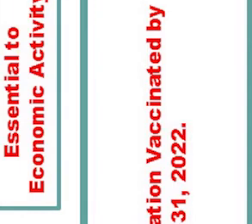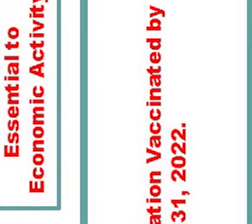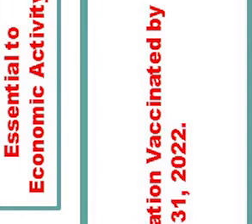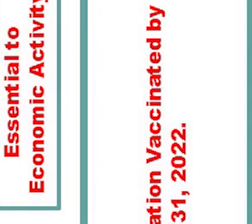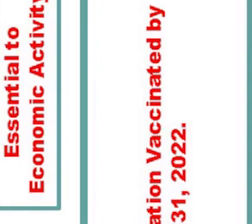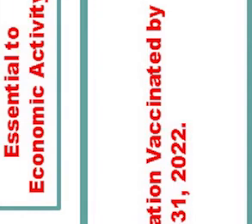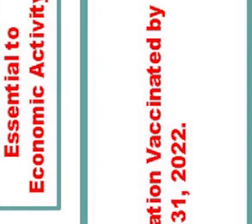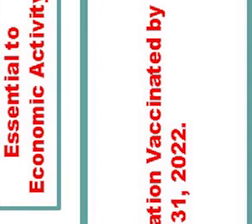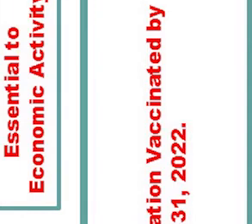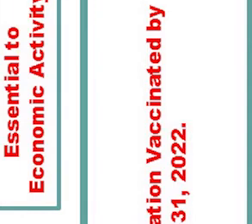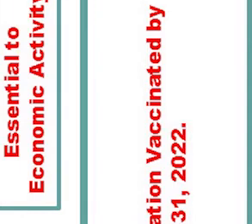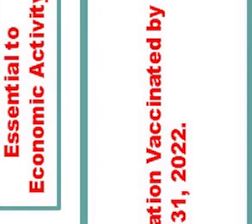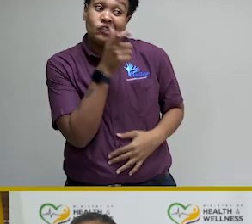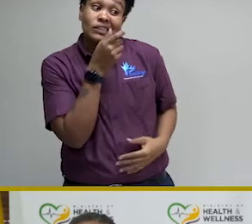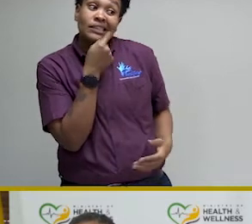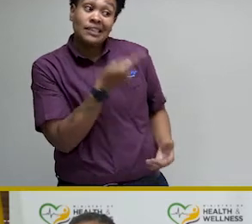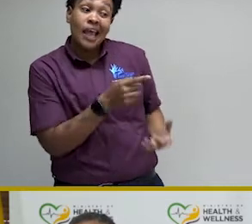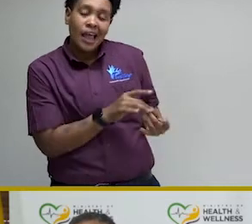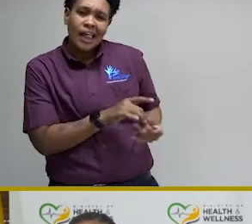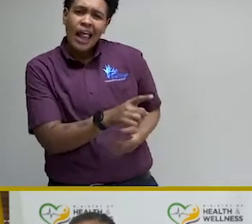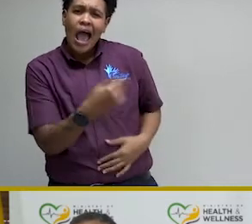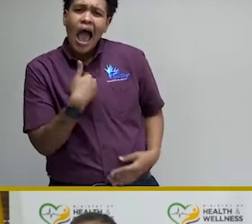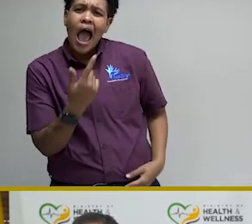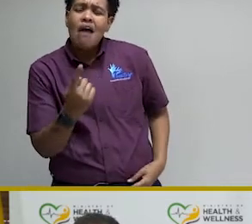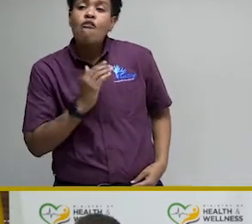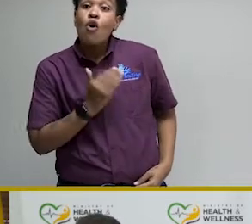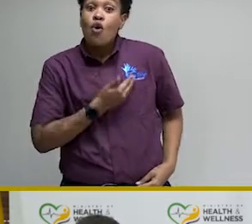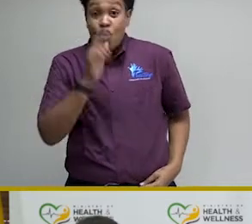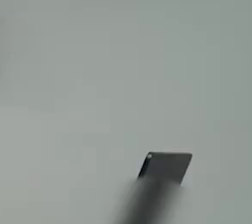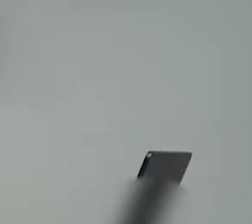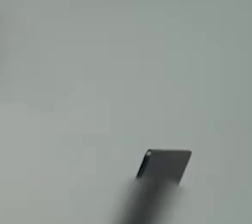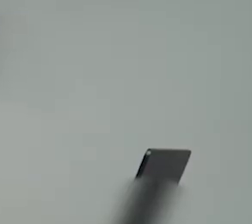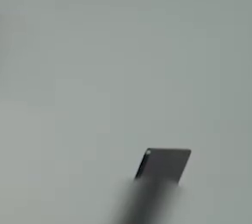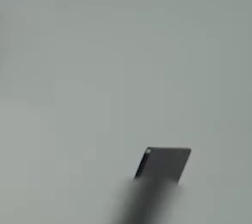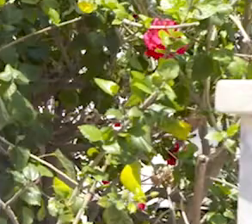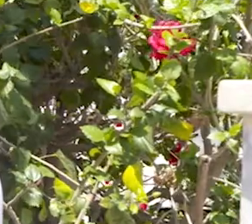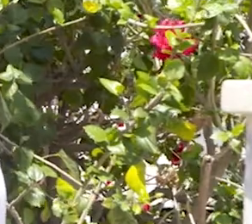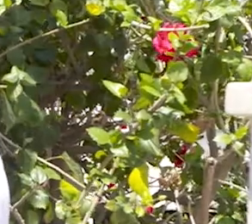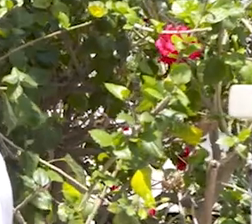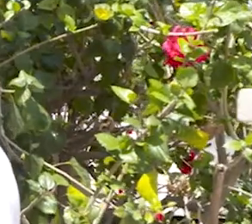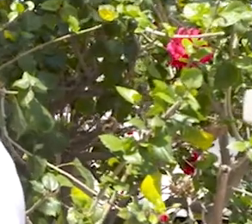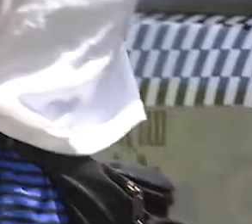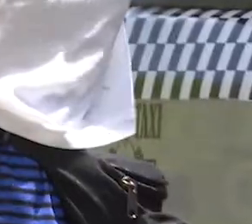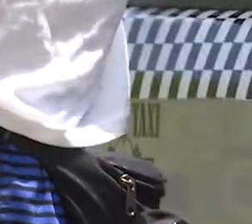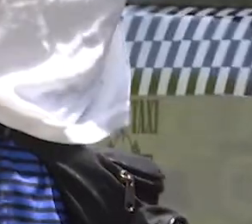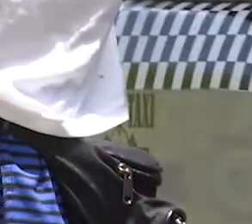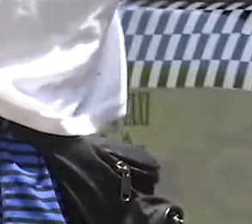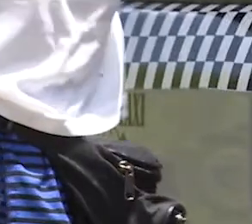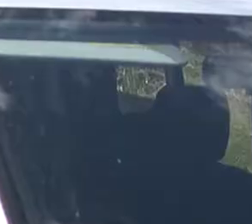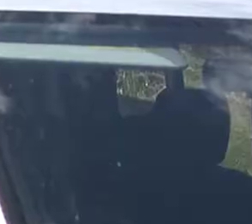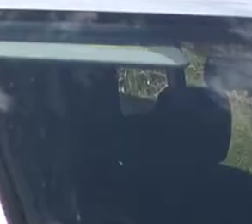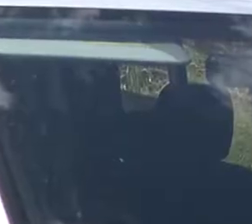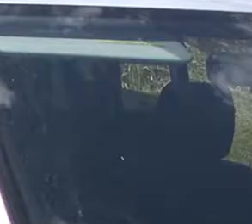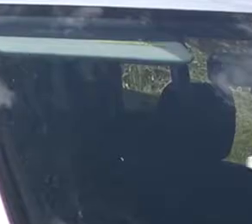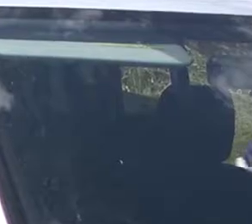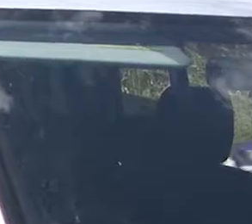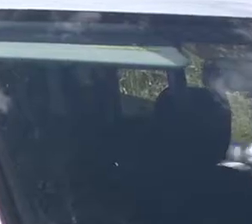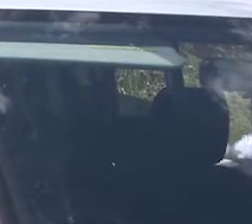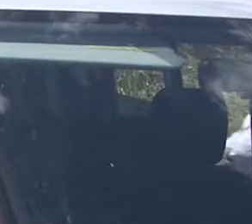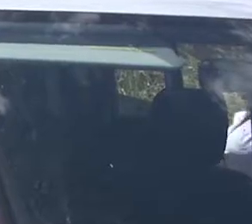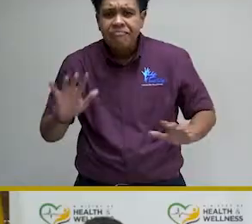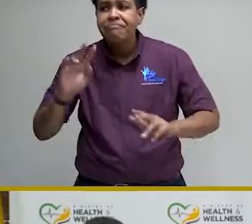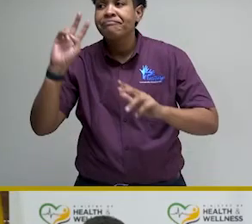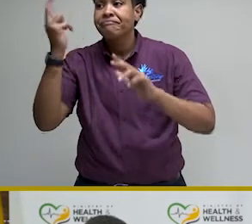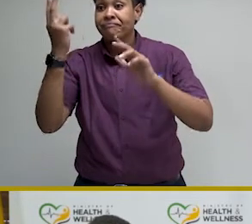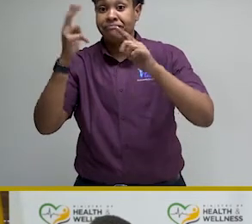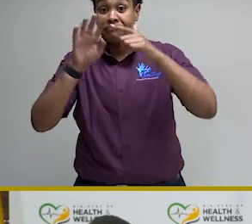3 phases. Now, phase 1 would have our government officials, our healthcare workers, the elderly, JDF, etc.